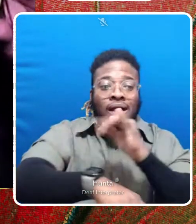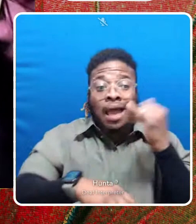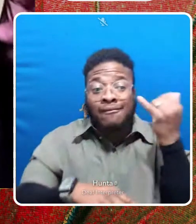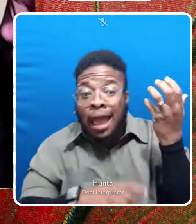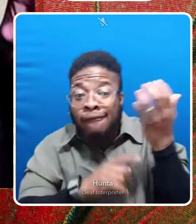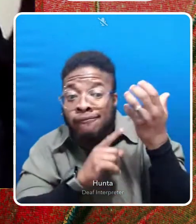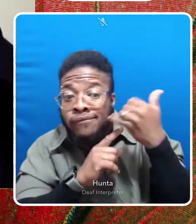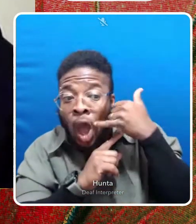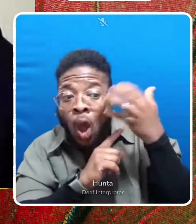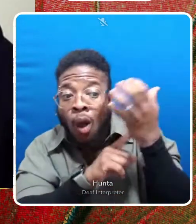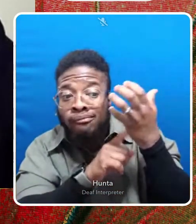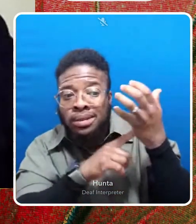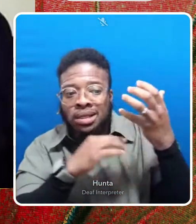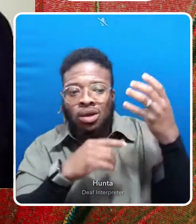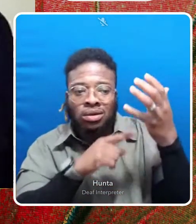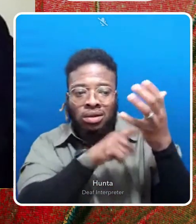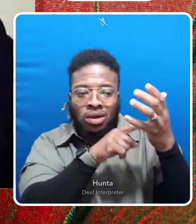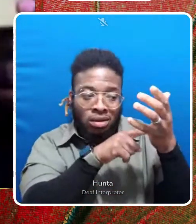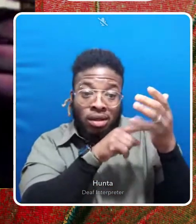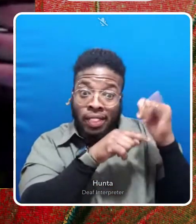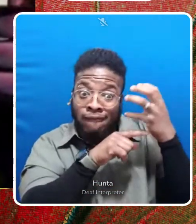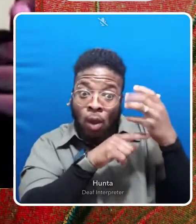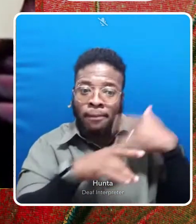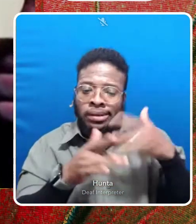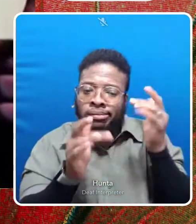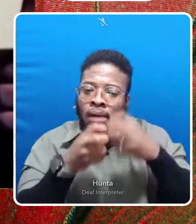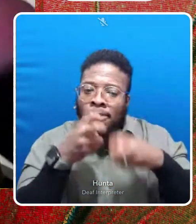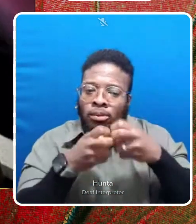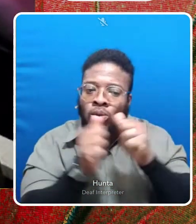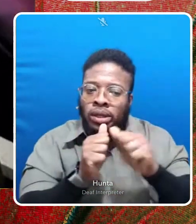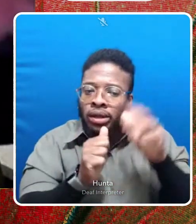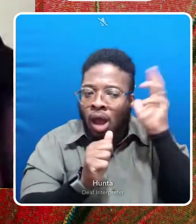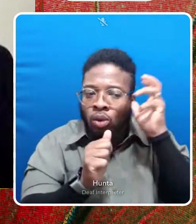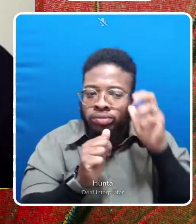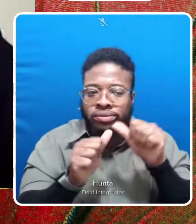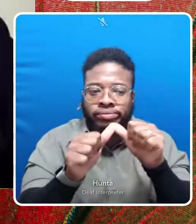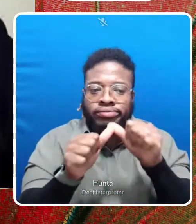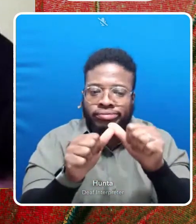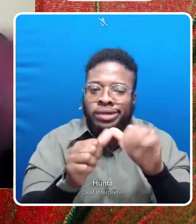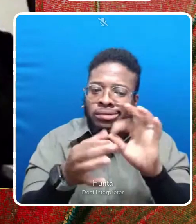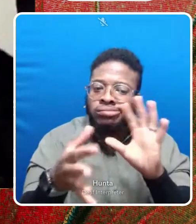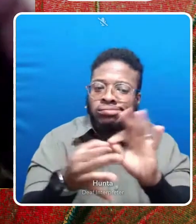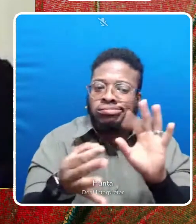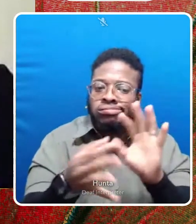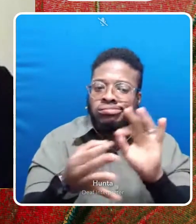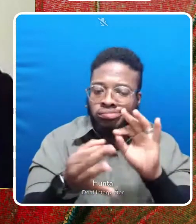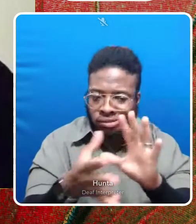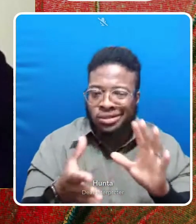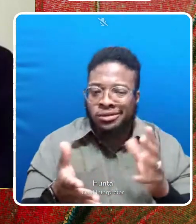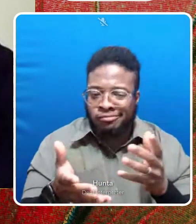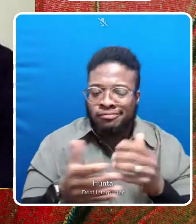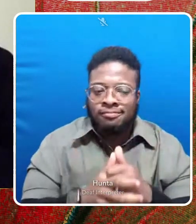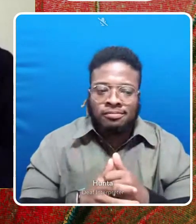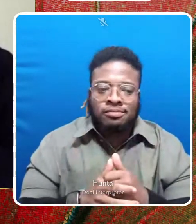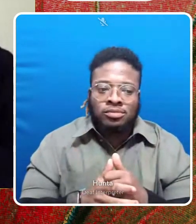the audio, right? All right. Yeah, I think we hear, that's good. All right, cool. Do your thing,